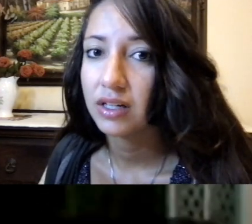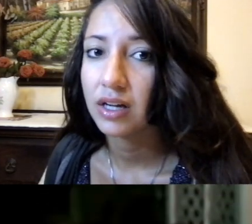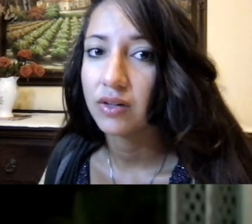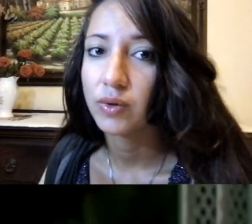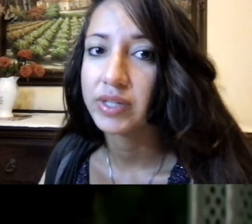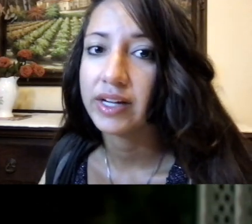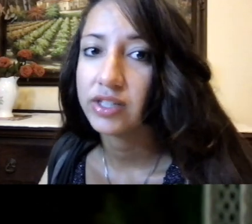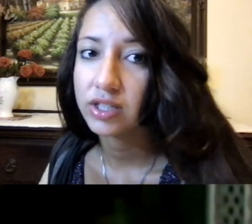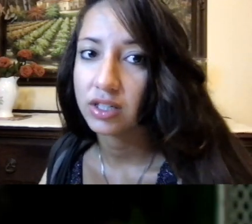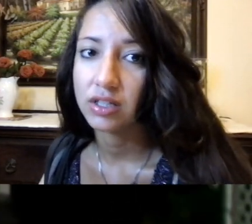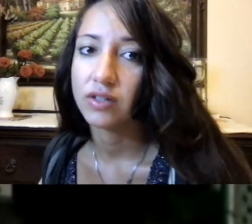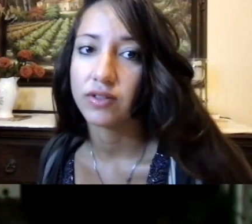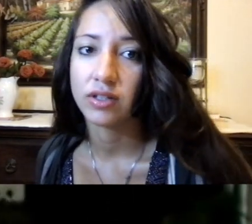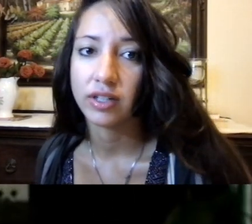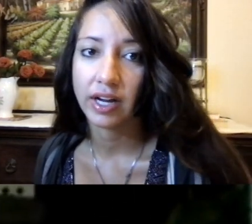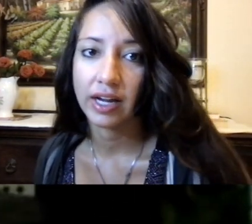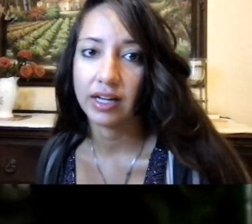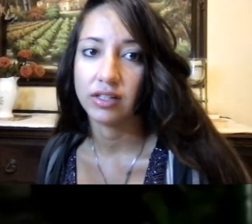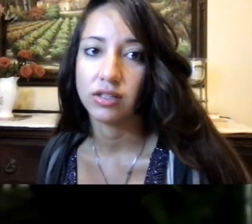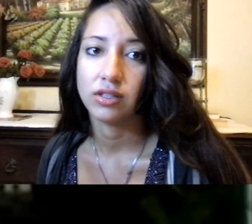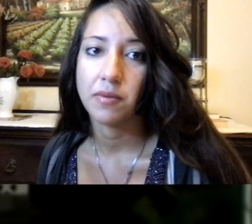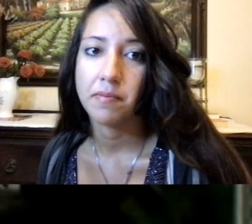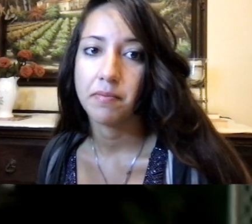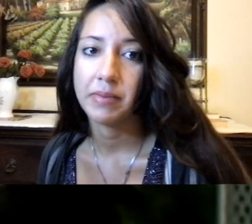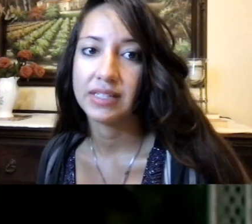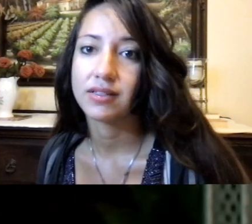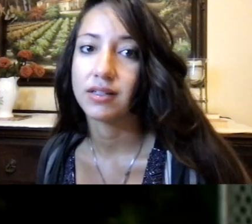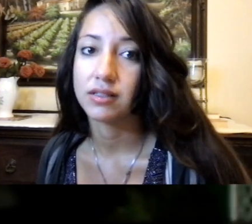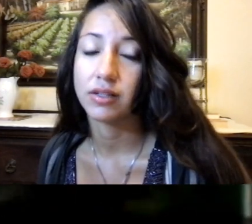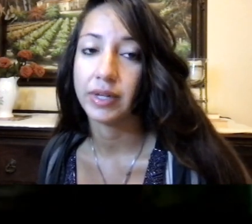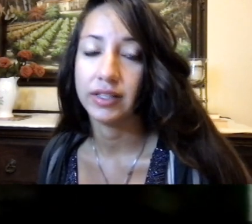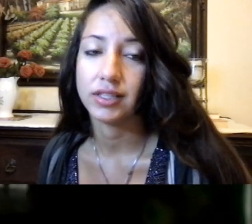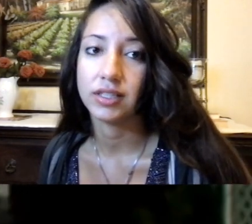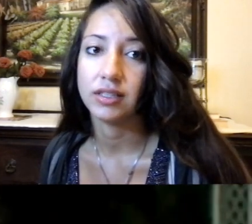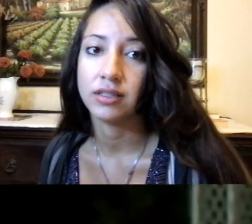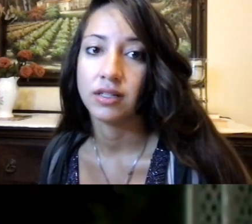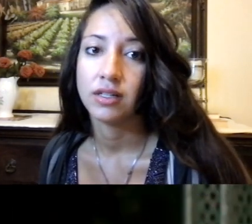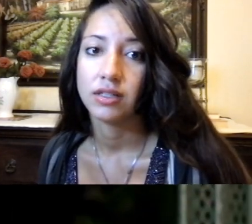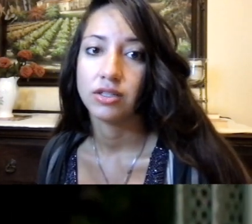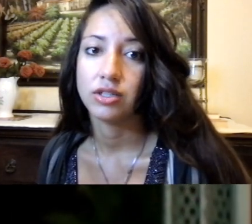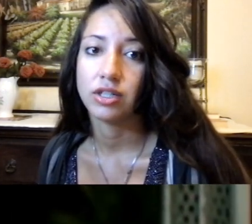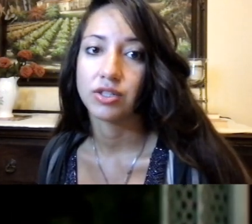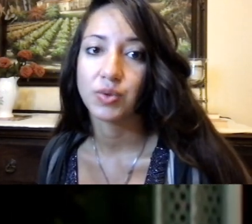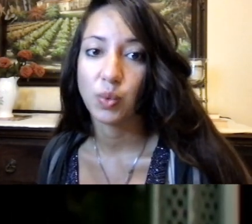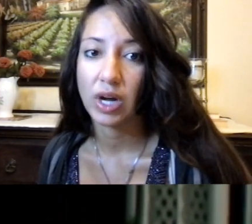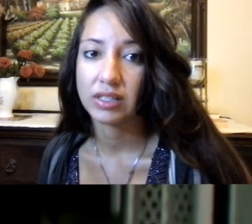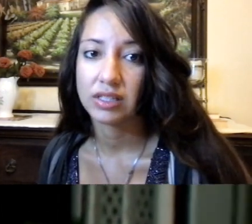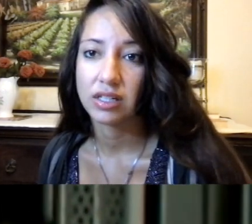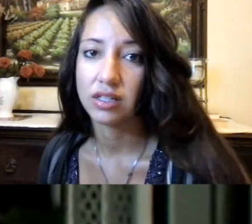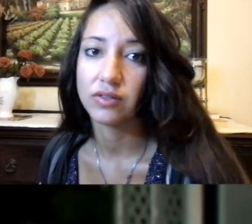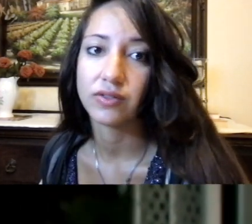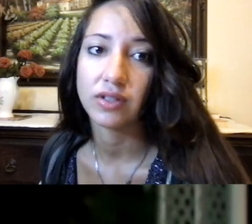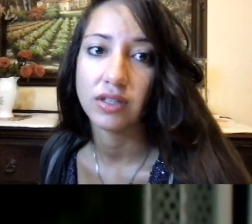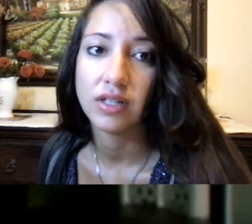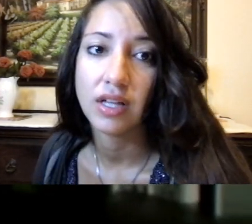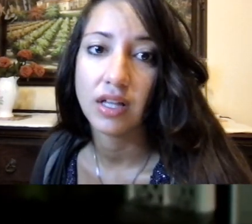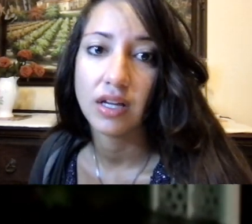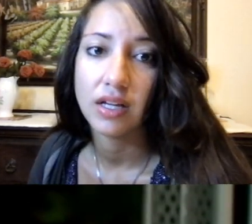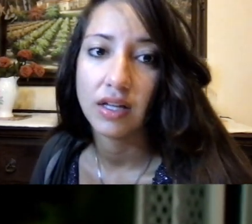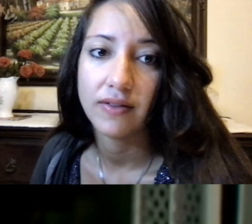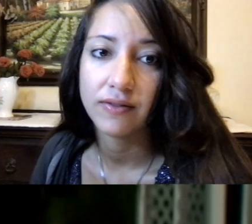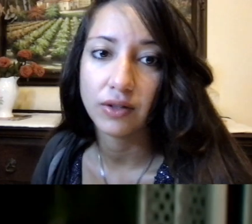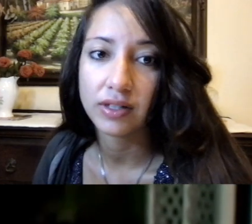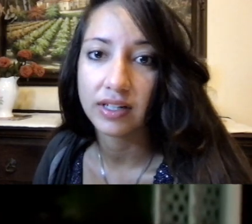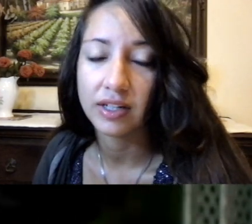location. Spinning and rotation of the hurricane, category 4 based on its location, gets closer to landfall just west of this morning. As